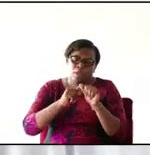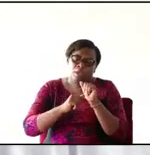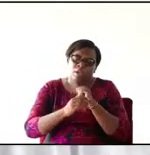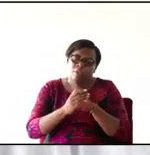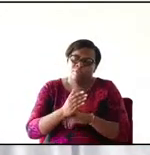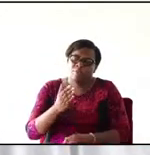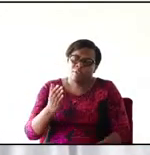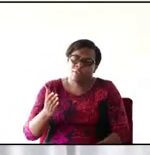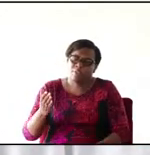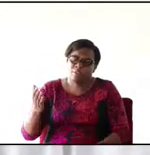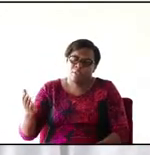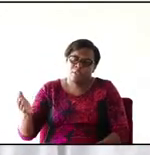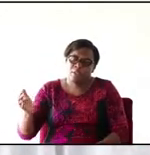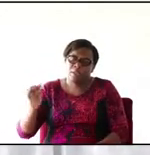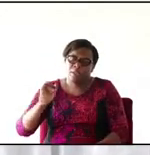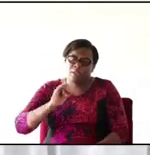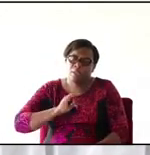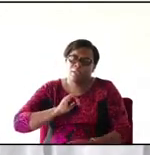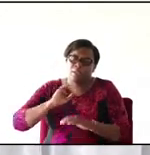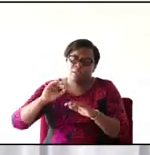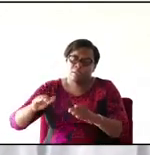else?